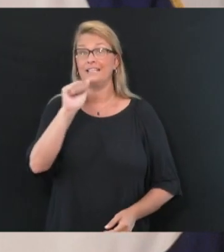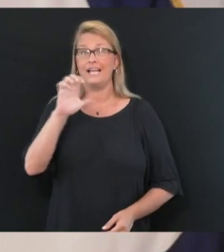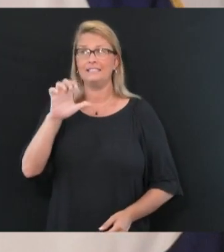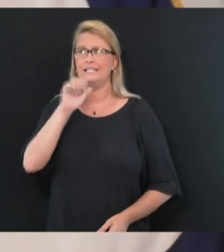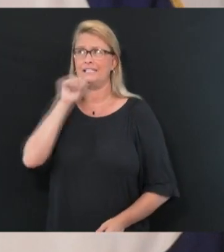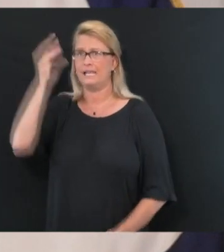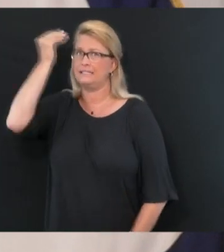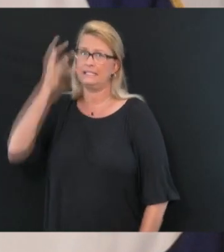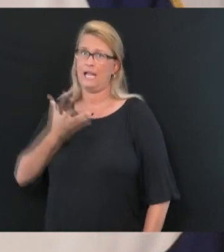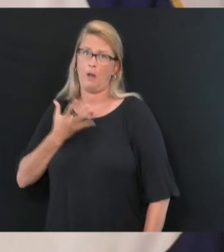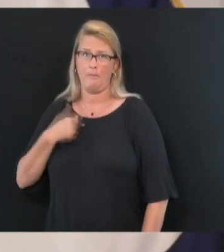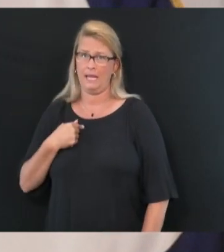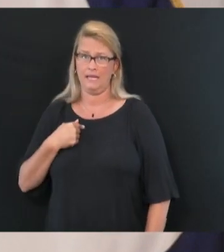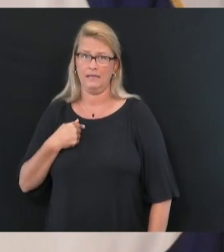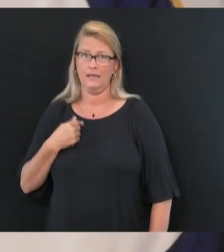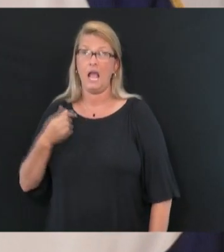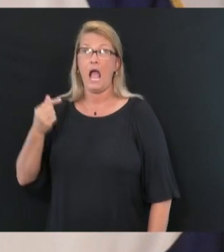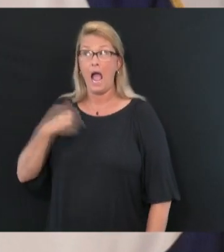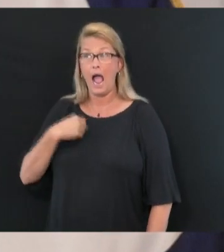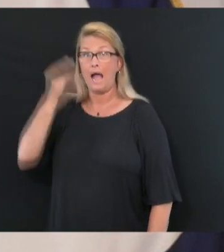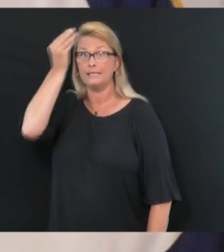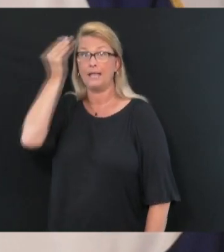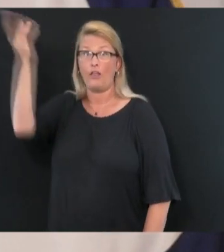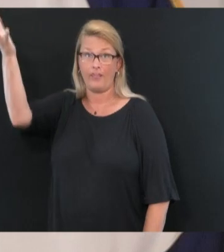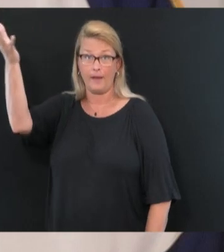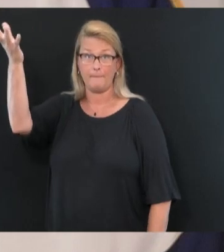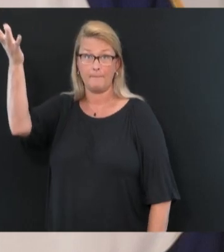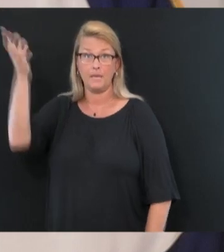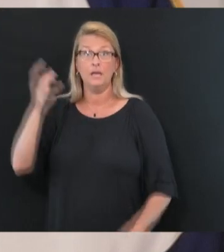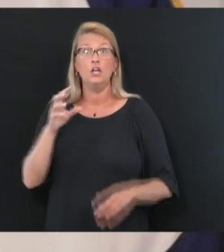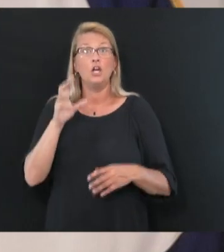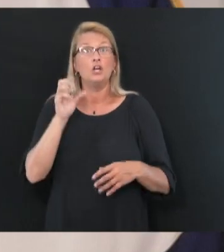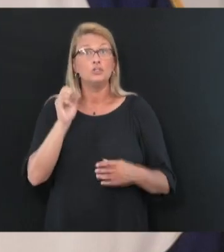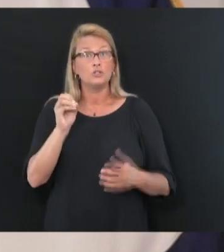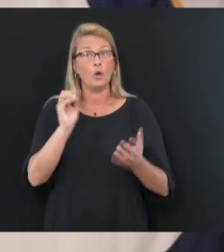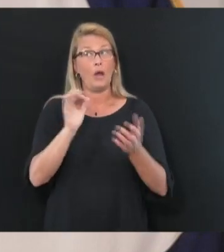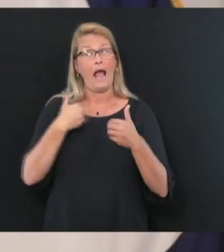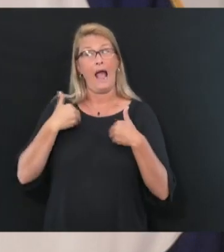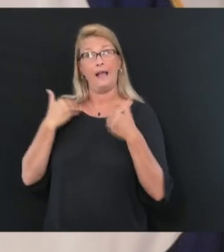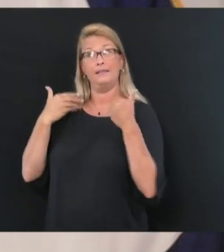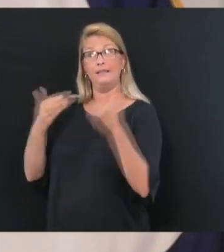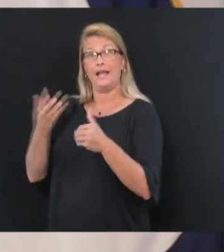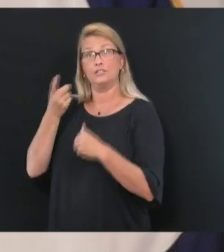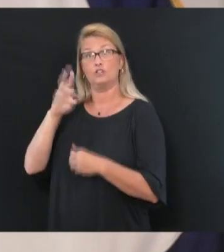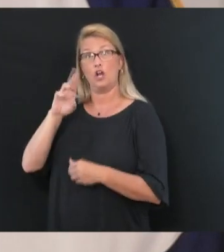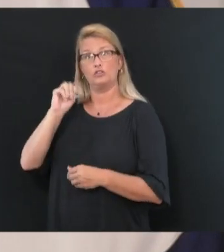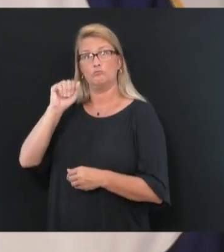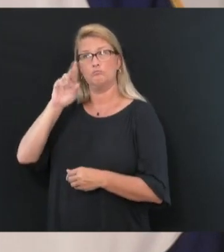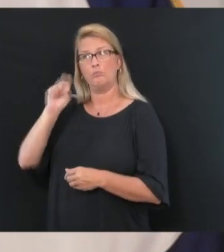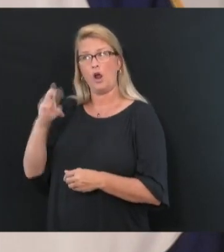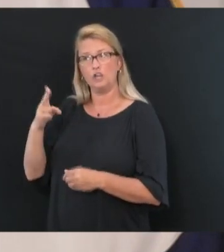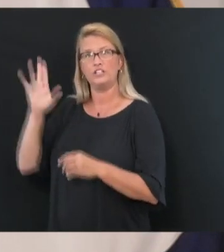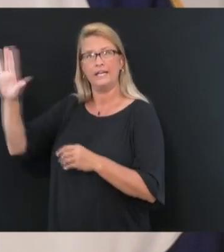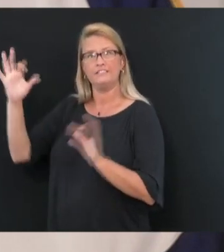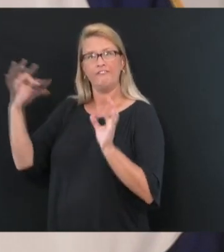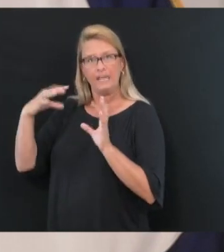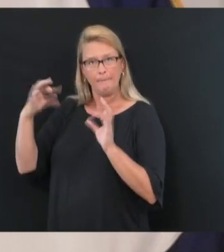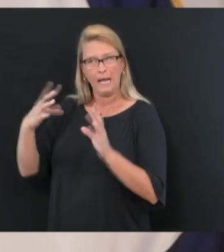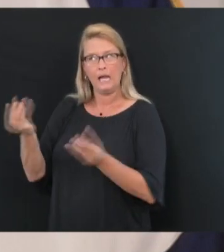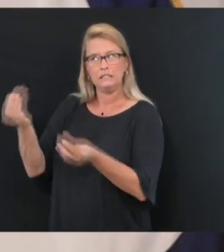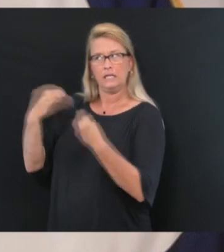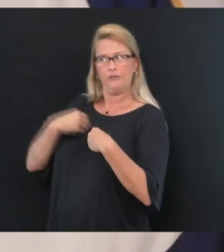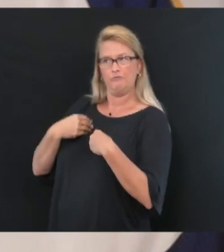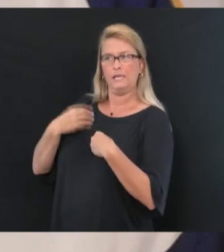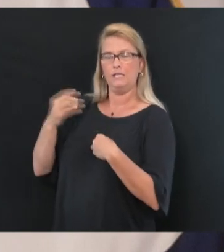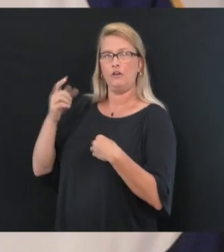the SSAC. And from the standpoint of the medical input, I'll let Dr. Marsh weigh in a whole bunch on that. From the standpoint of the